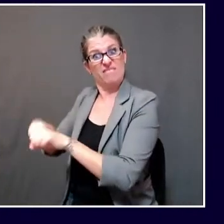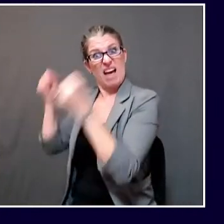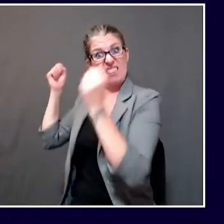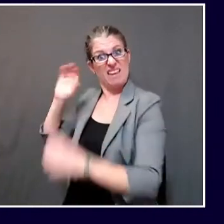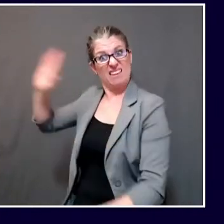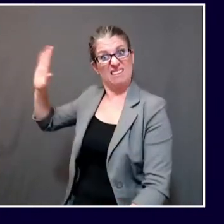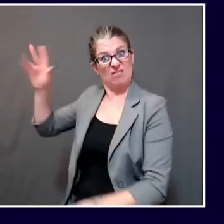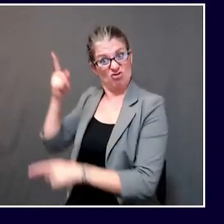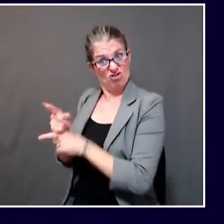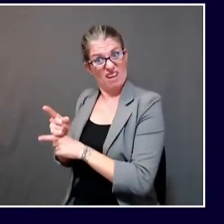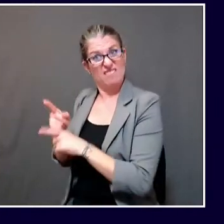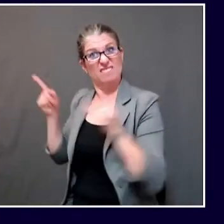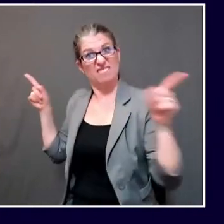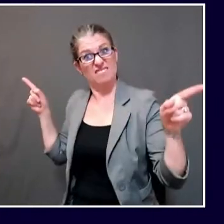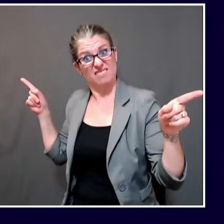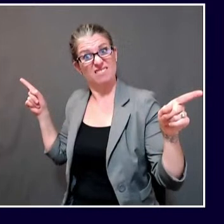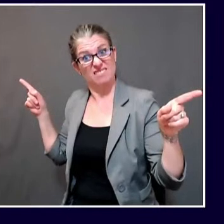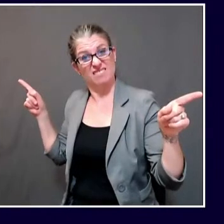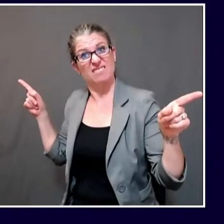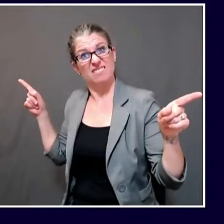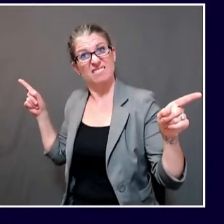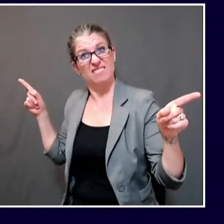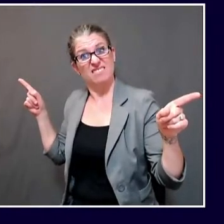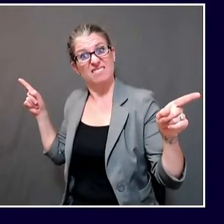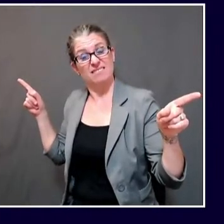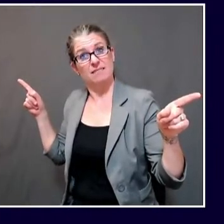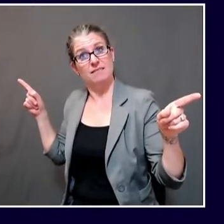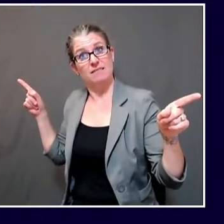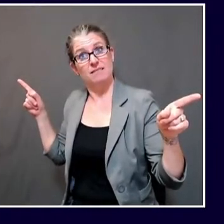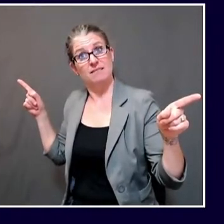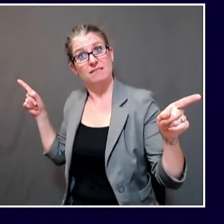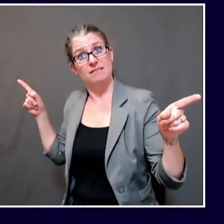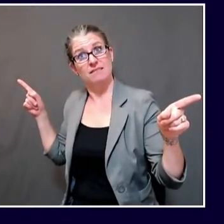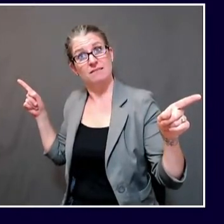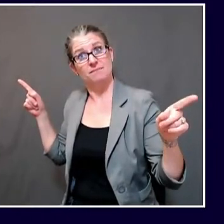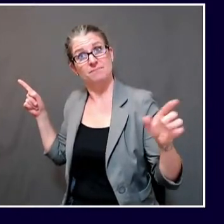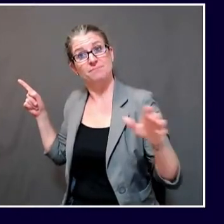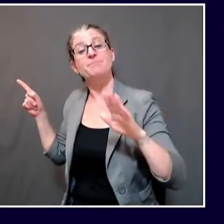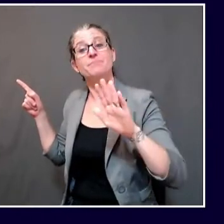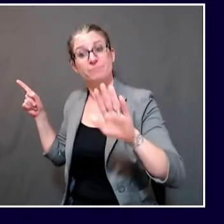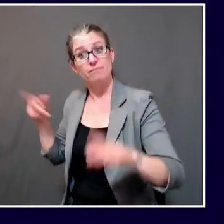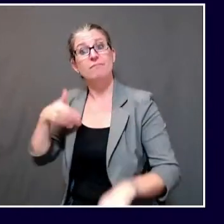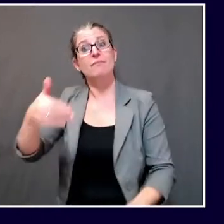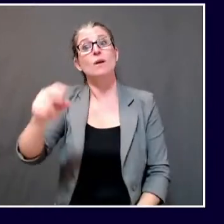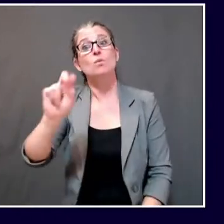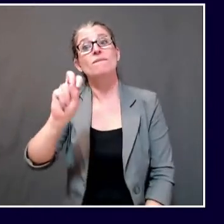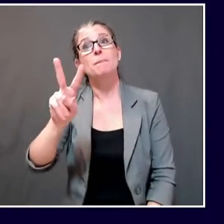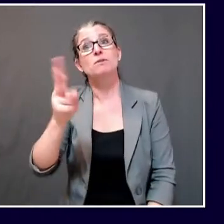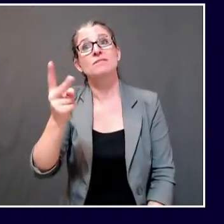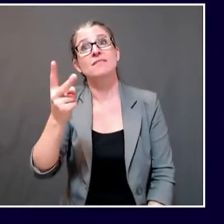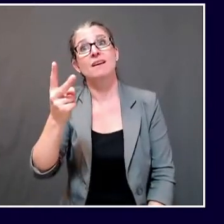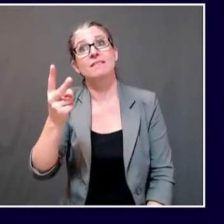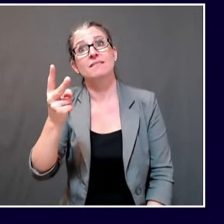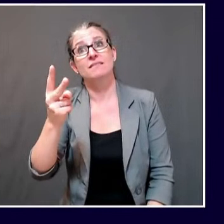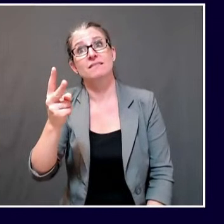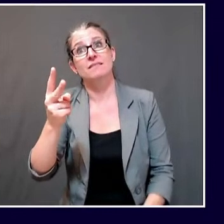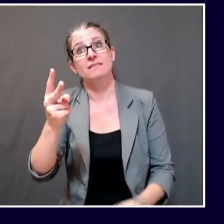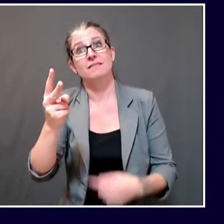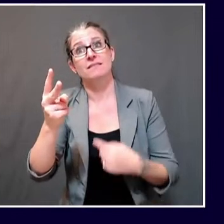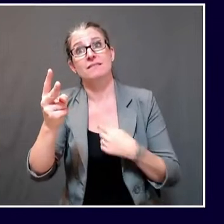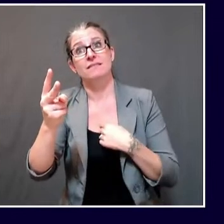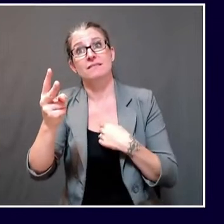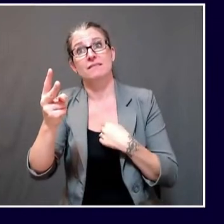2nd, if I live in a county that's still yellow, I can walk into a bar where there's 99 other